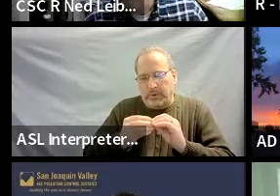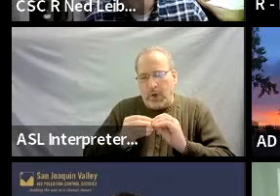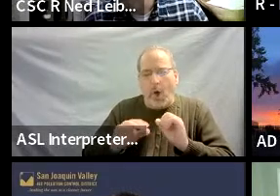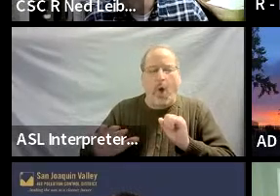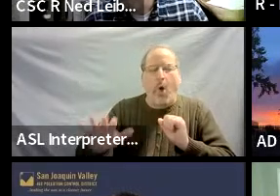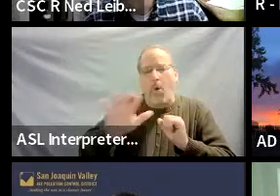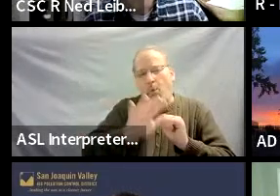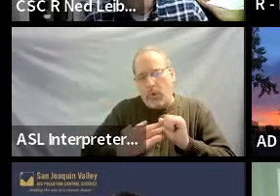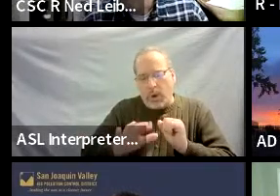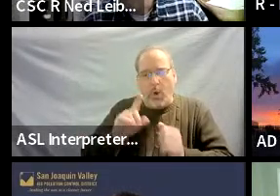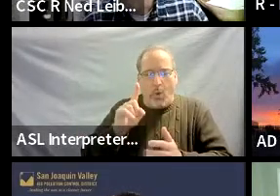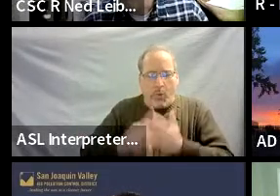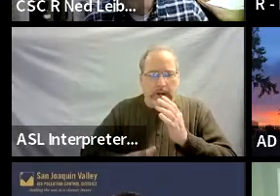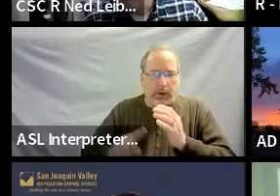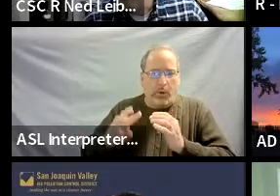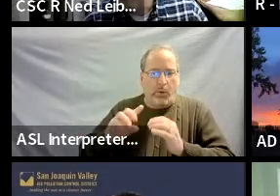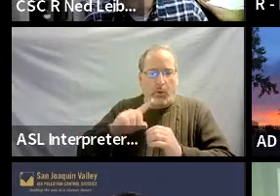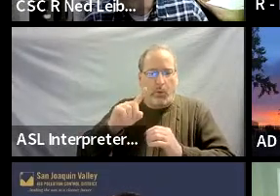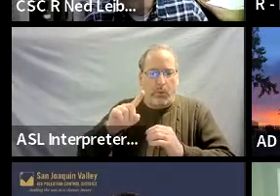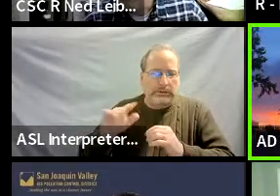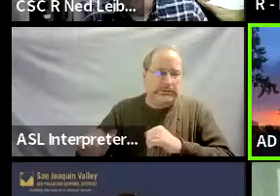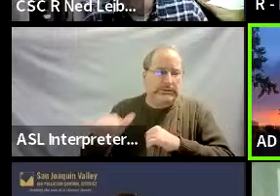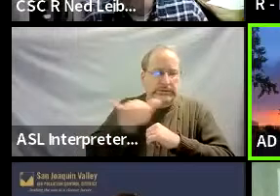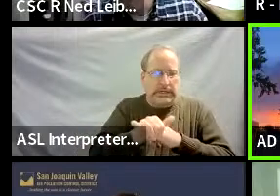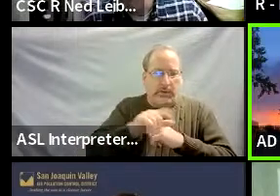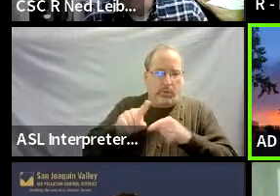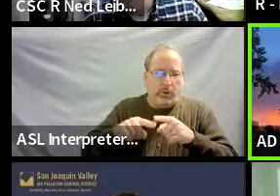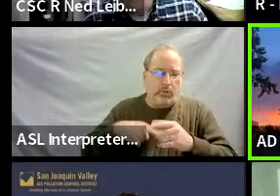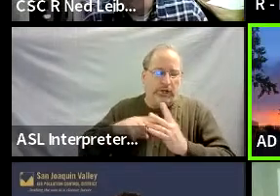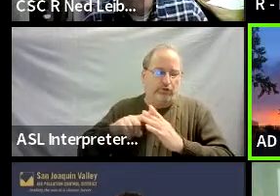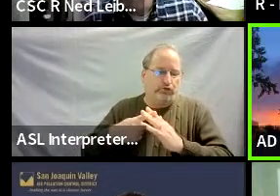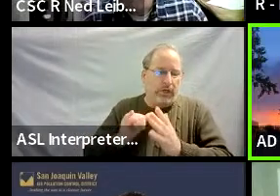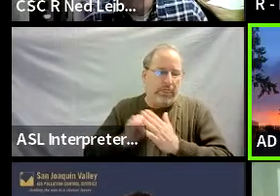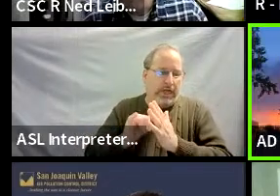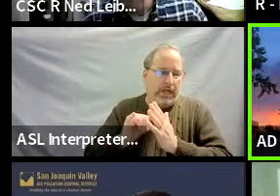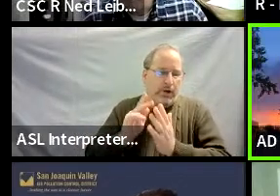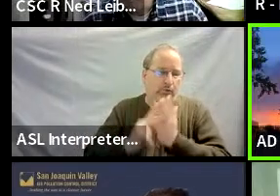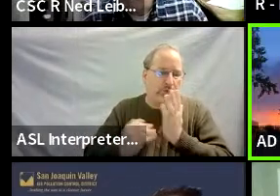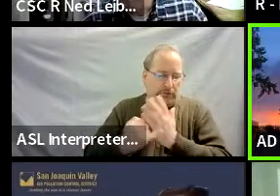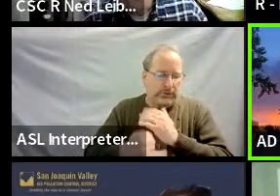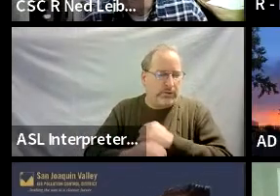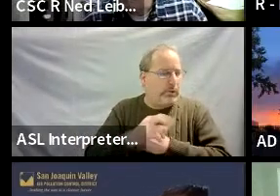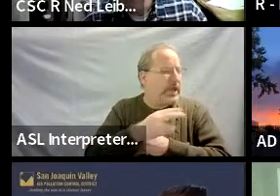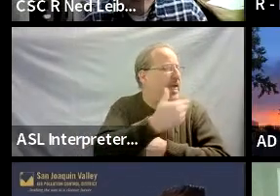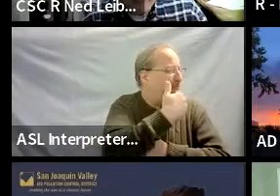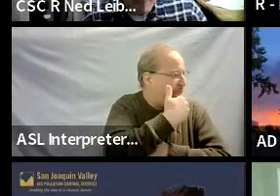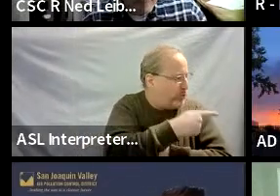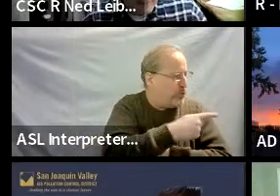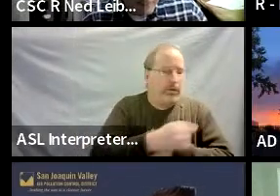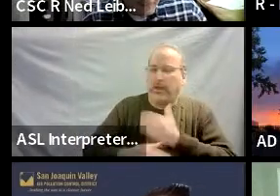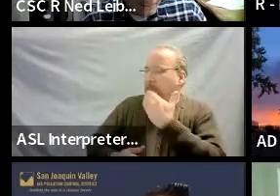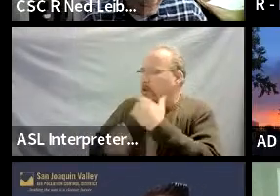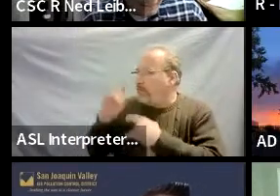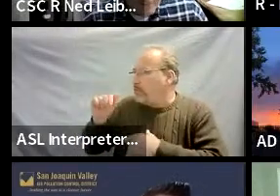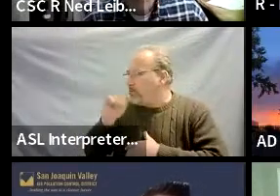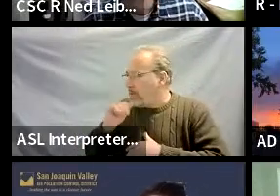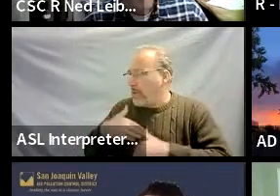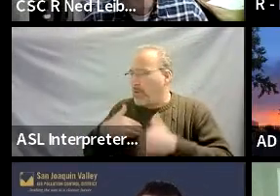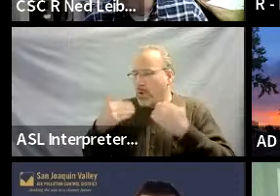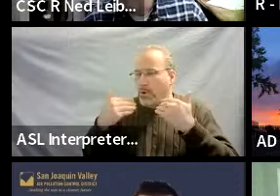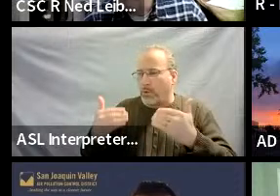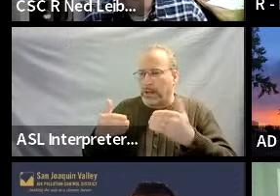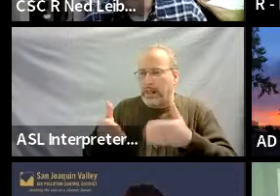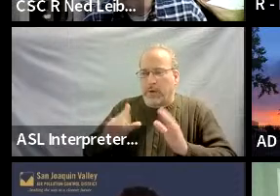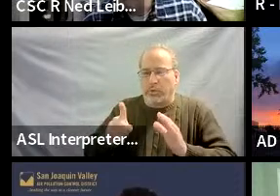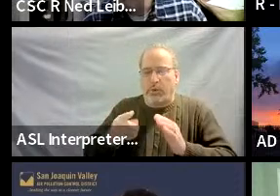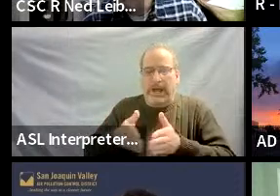where it was when we started the process. There we go. Thank you, Ryan. Thank you both. And thank you, Sandy, for your patience. I'll go ahead and let you ask